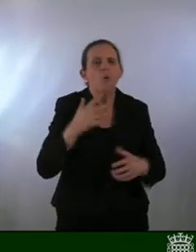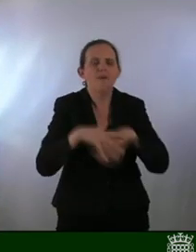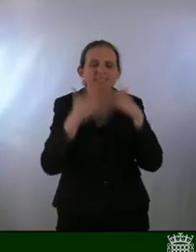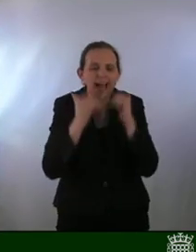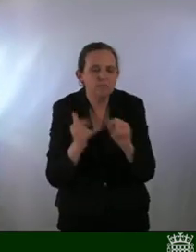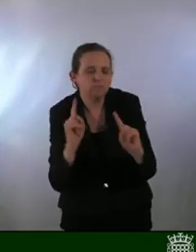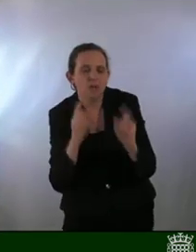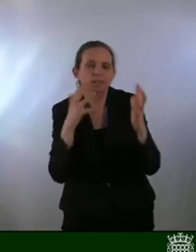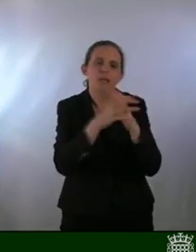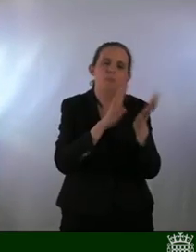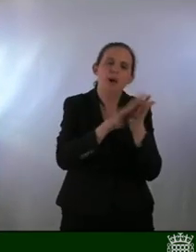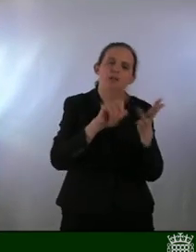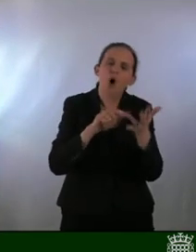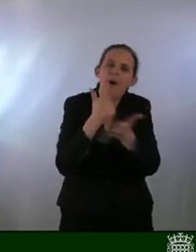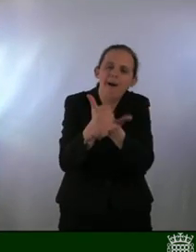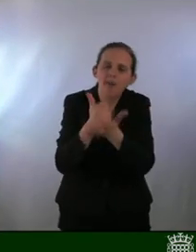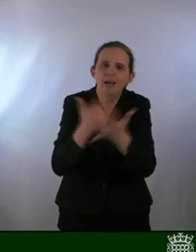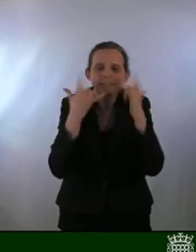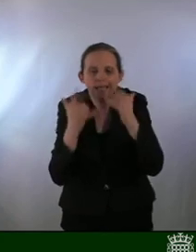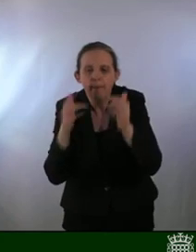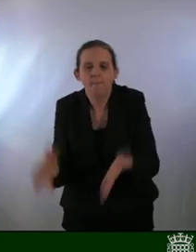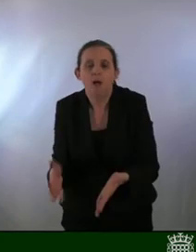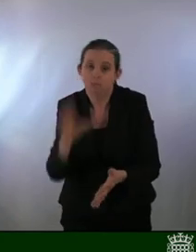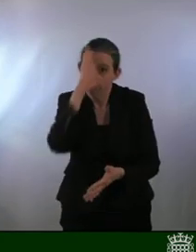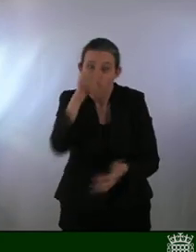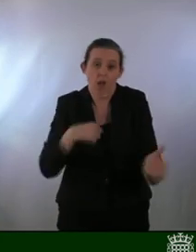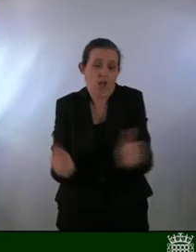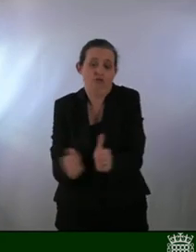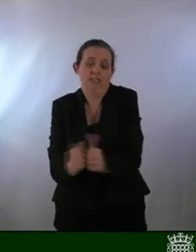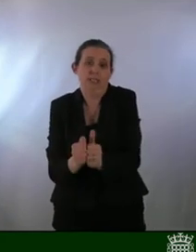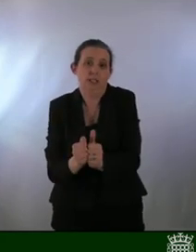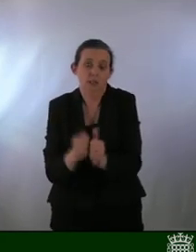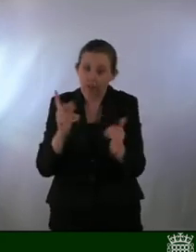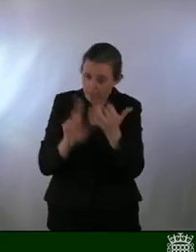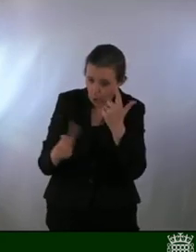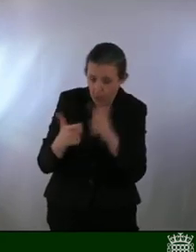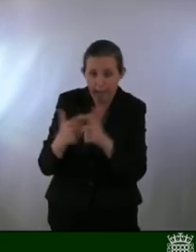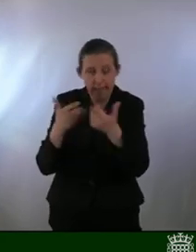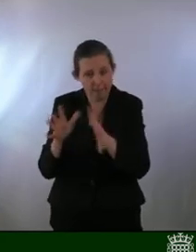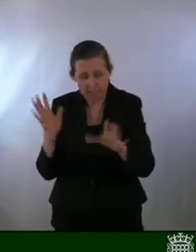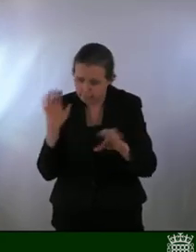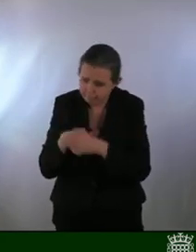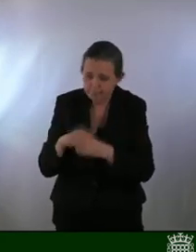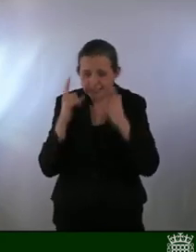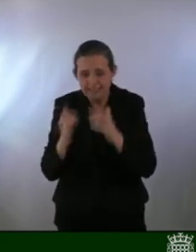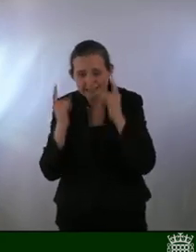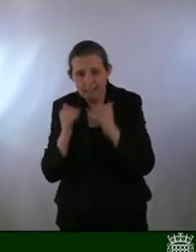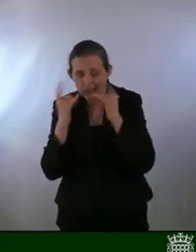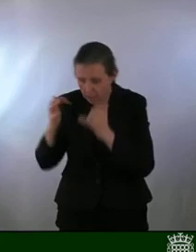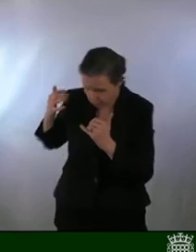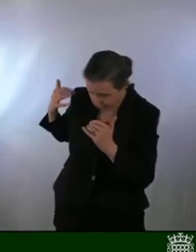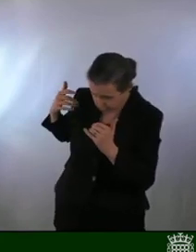wholeheartely agree. And we have continued the increase in testing in this country throughout this